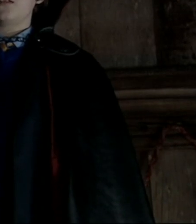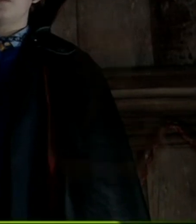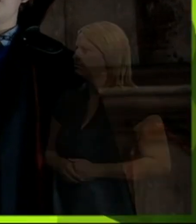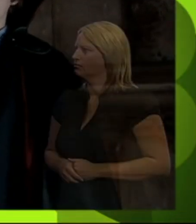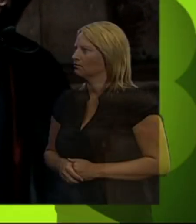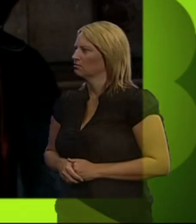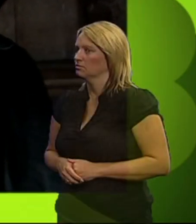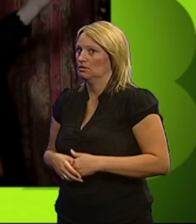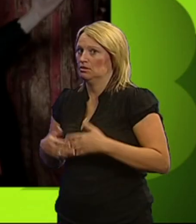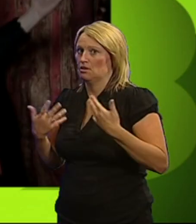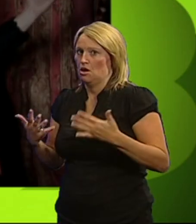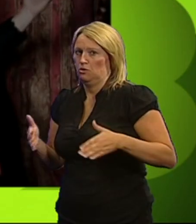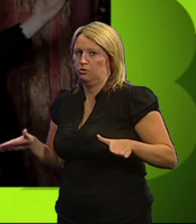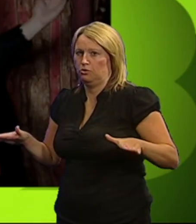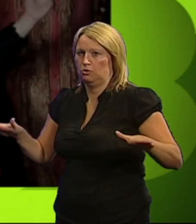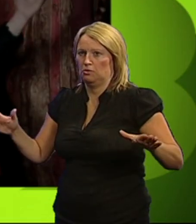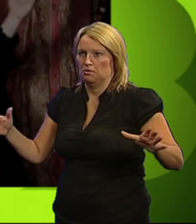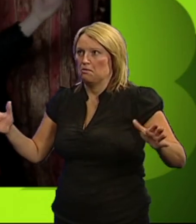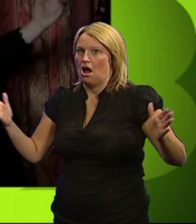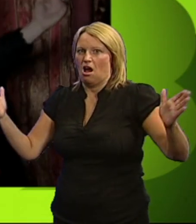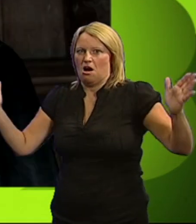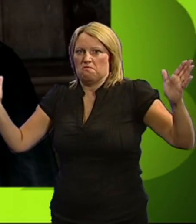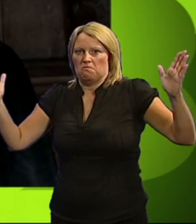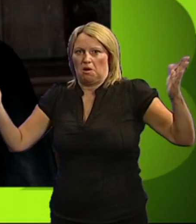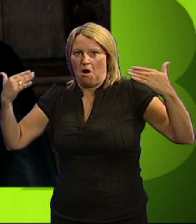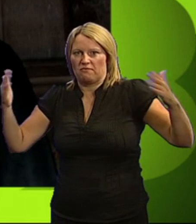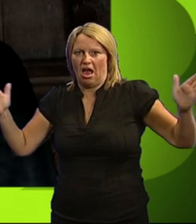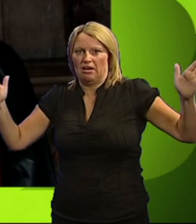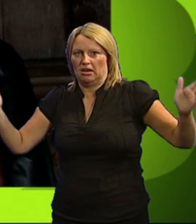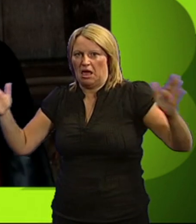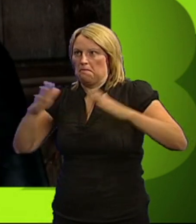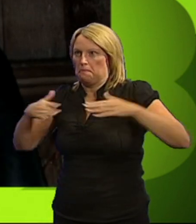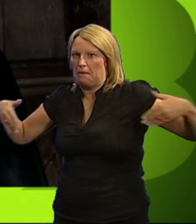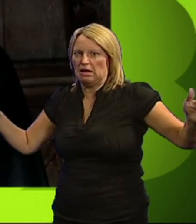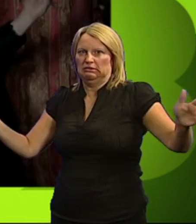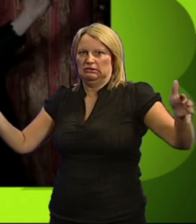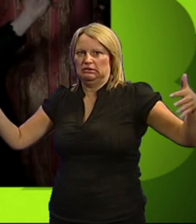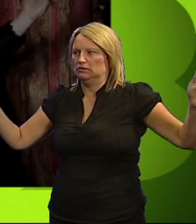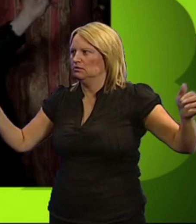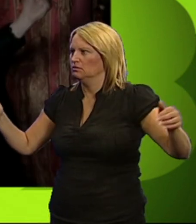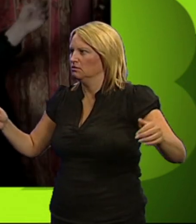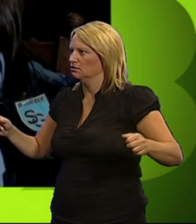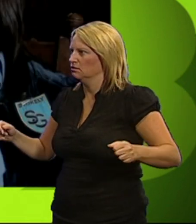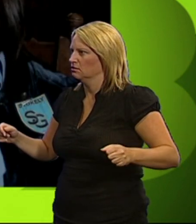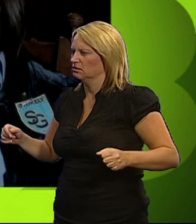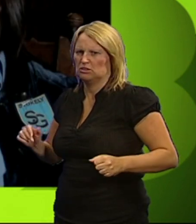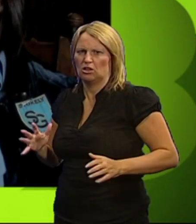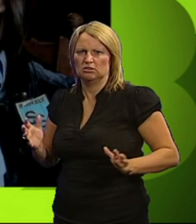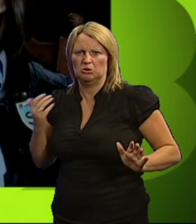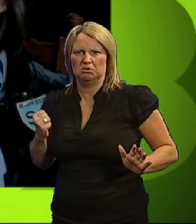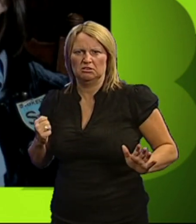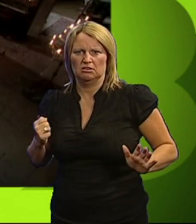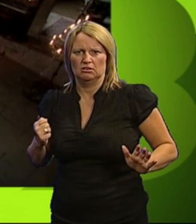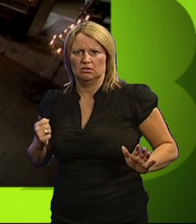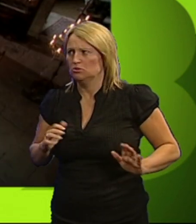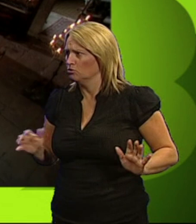Now fly into my arms. Come on, fly! Fly like a bat! Dad, this is stupid. It's not stupid. It's fun.